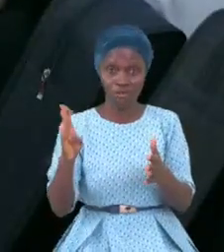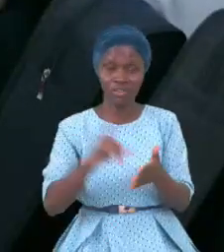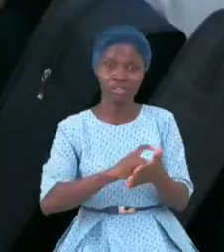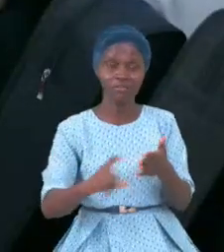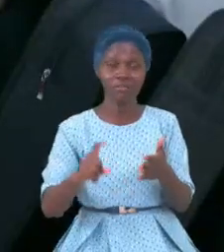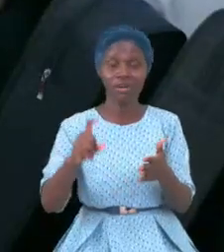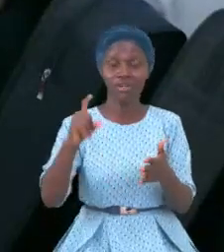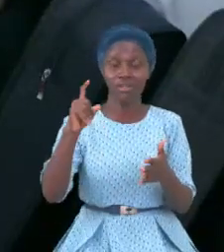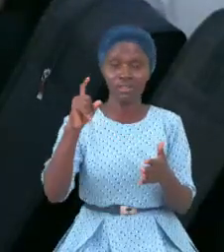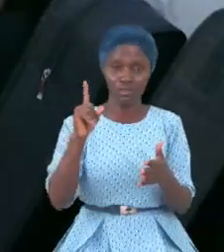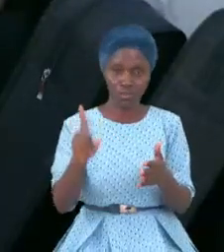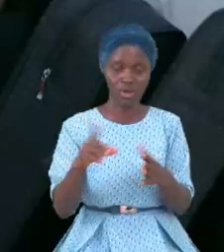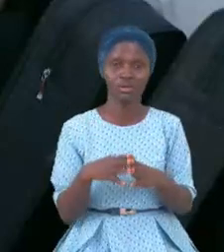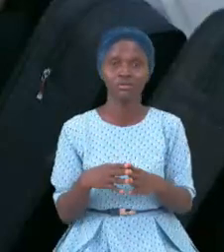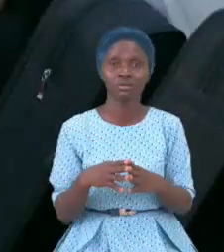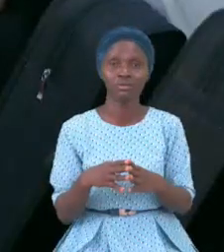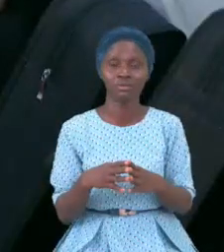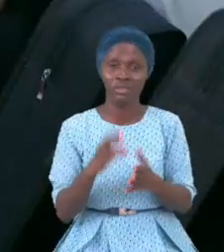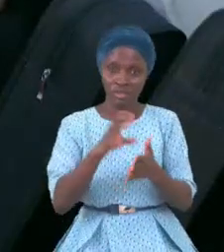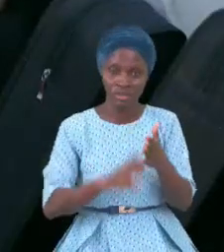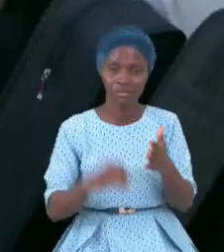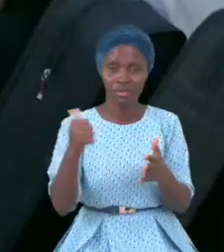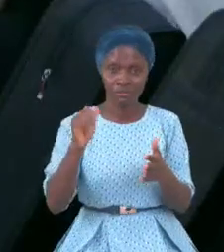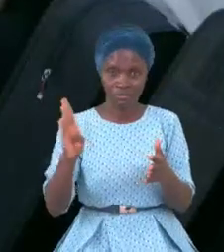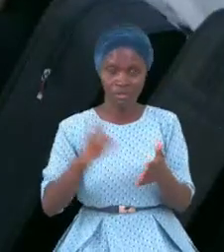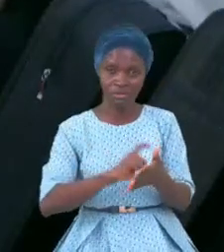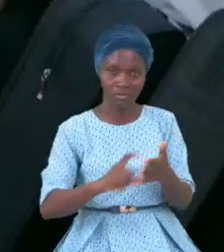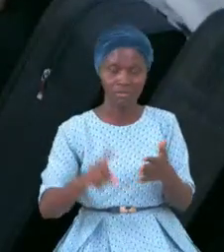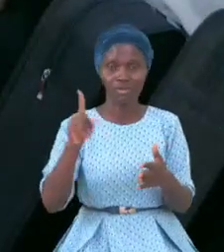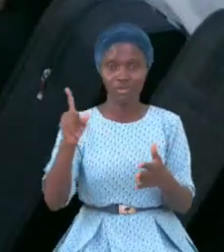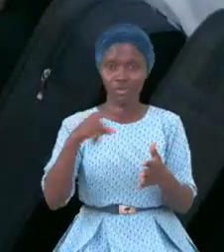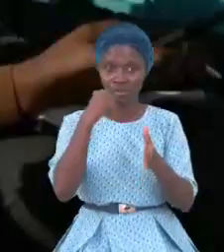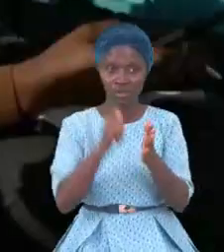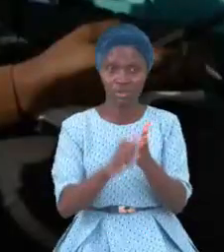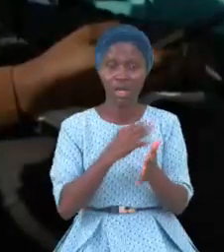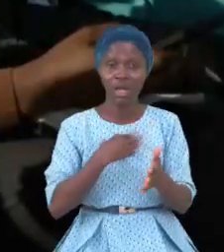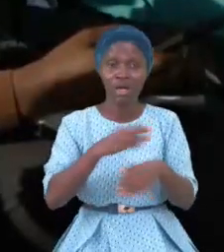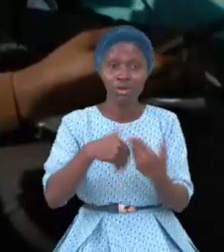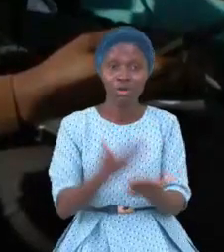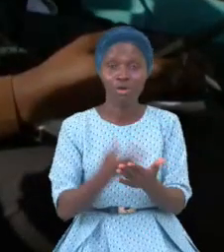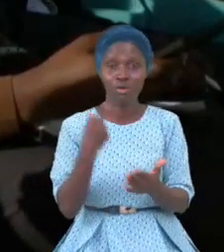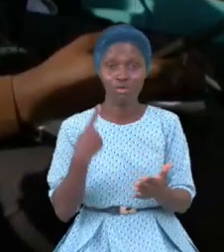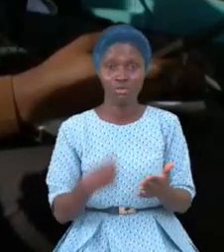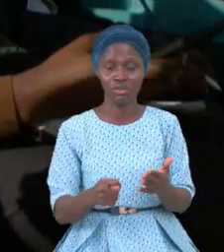of Numbers, verse 1. It says, and all the congregation,